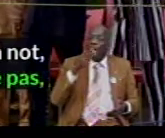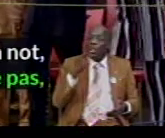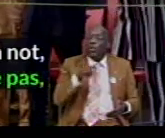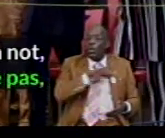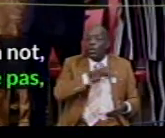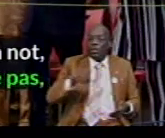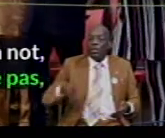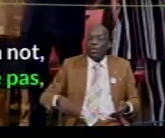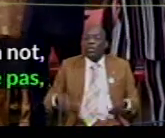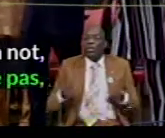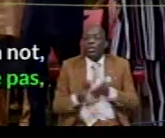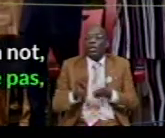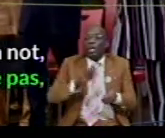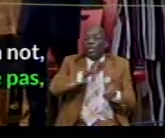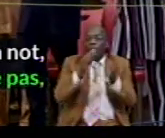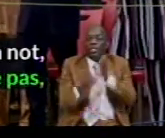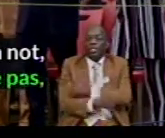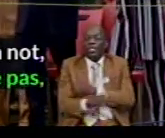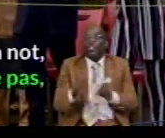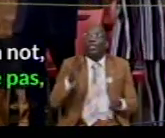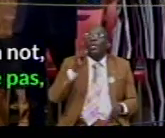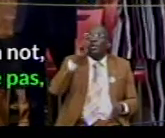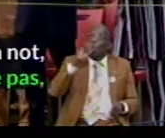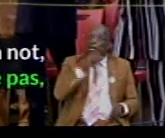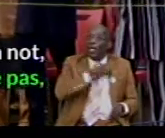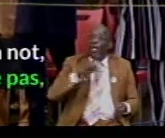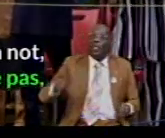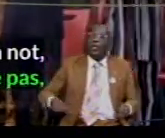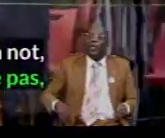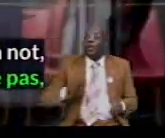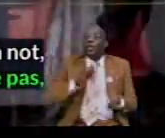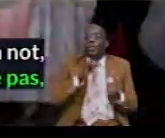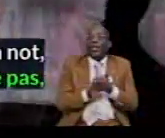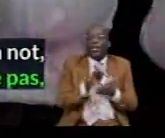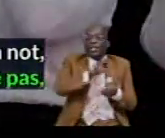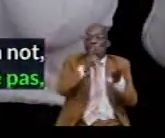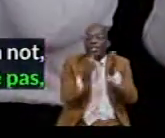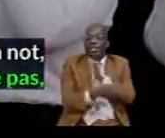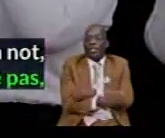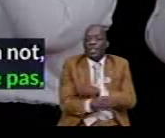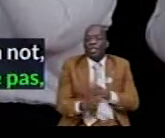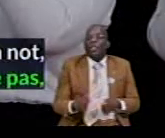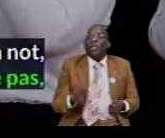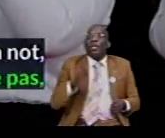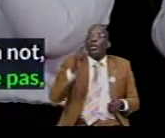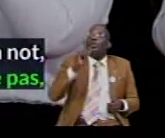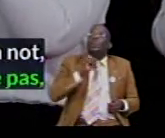the Lord that changes. You are the Lord that changes.